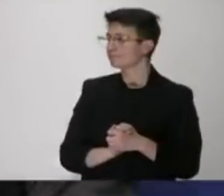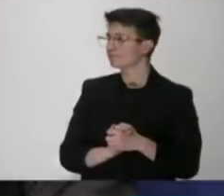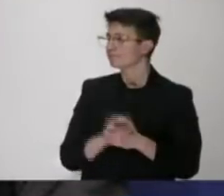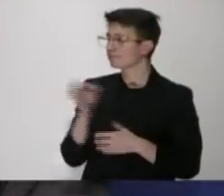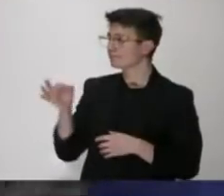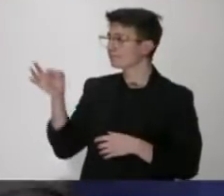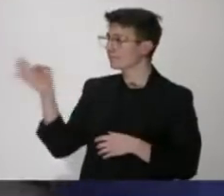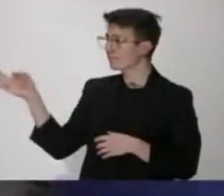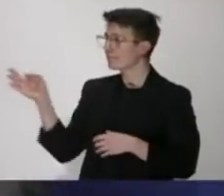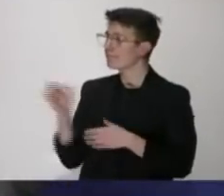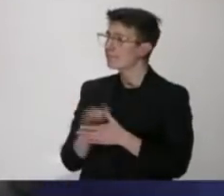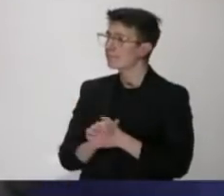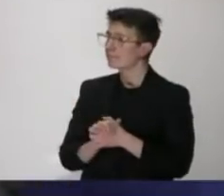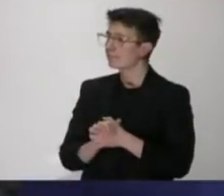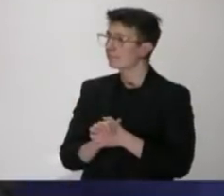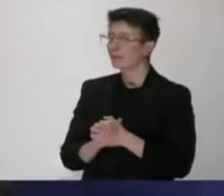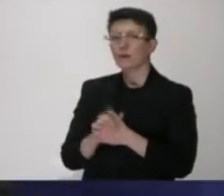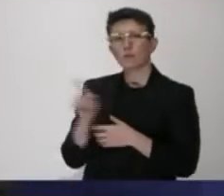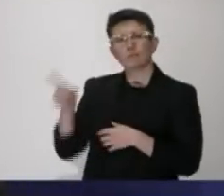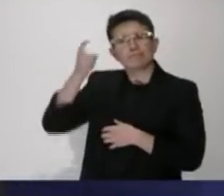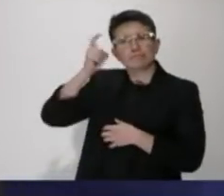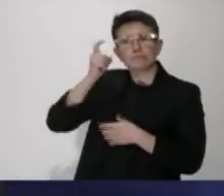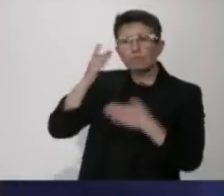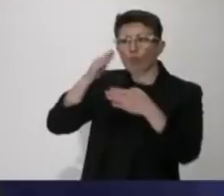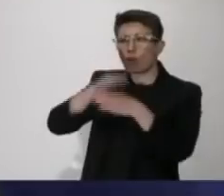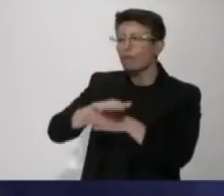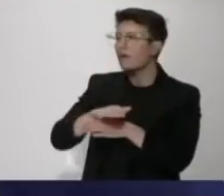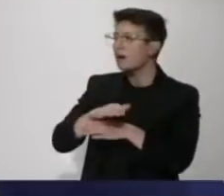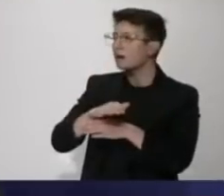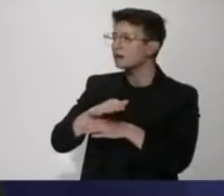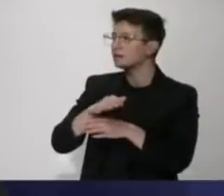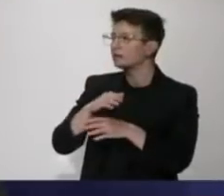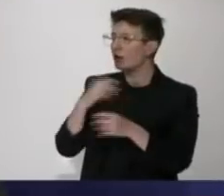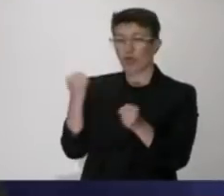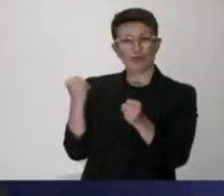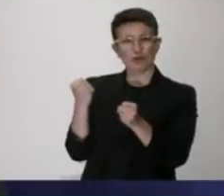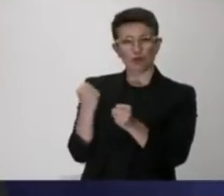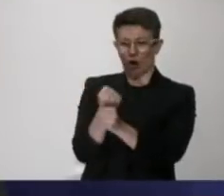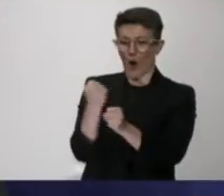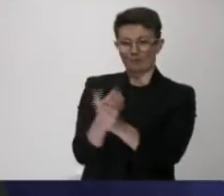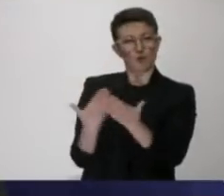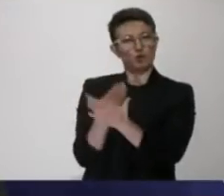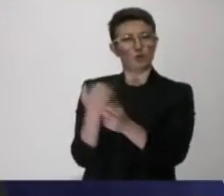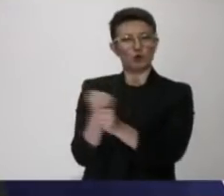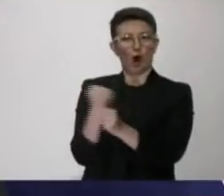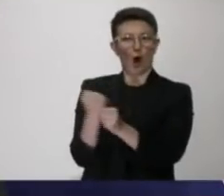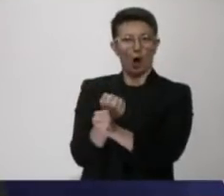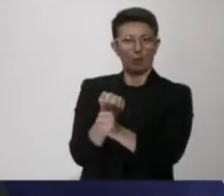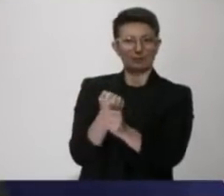on the job creation policy that the Labor Party has, are you concerned that the delay of the election will,